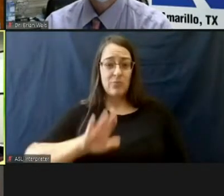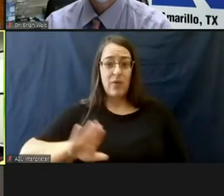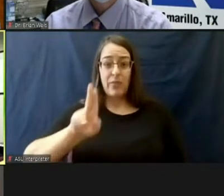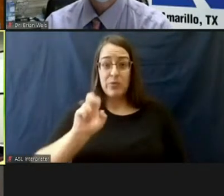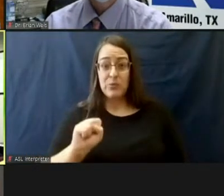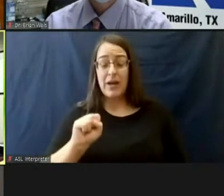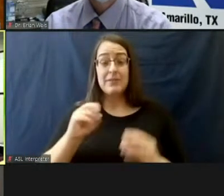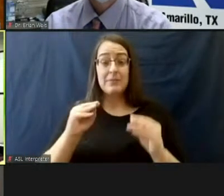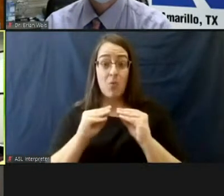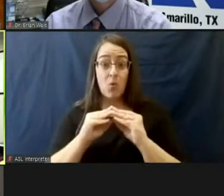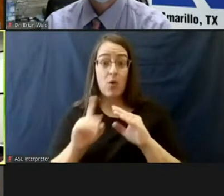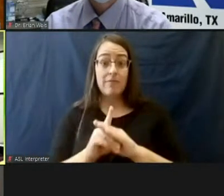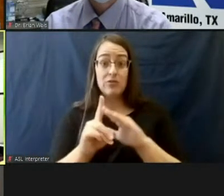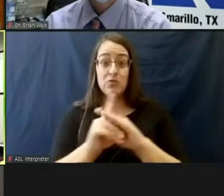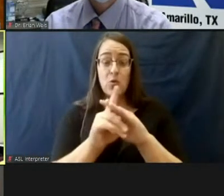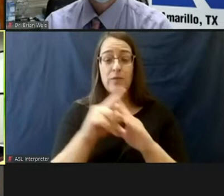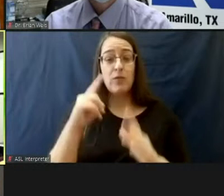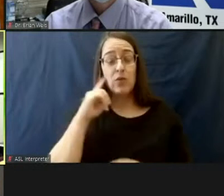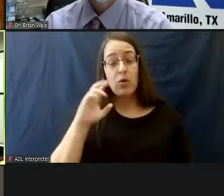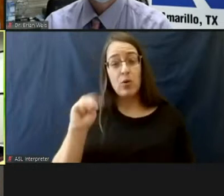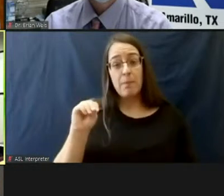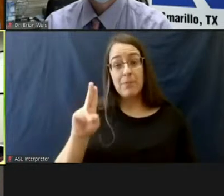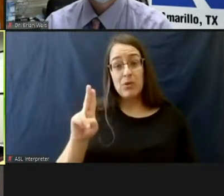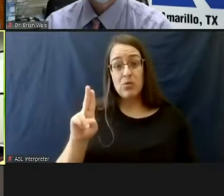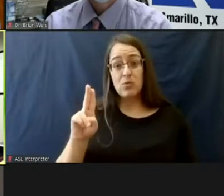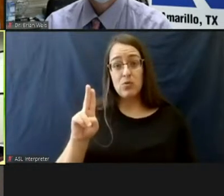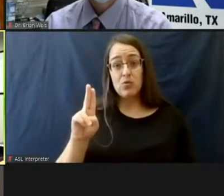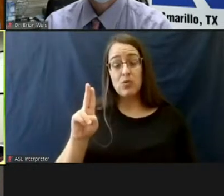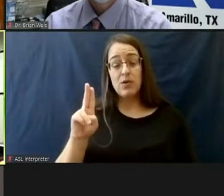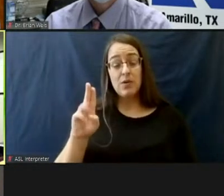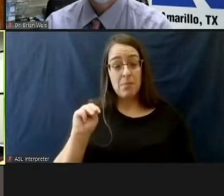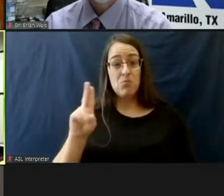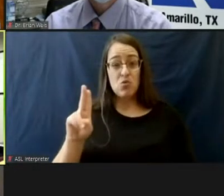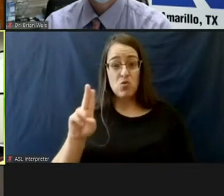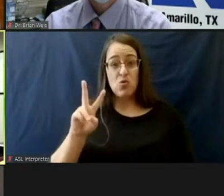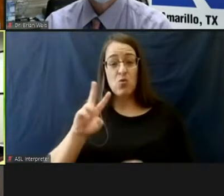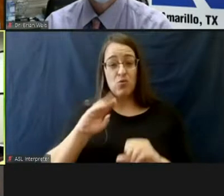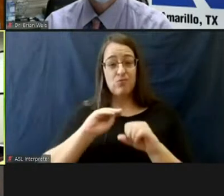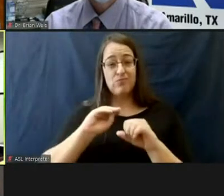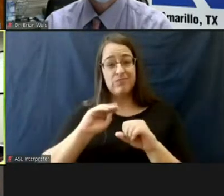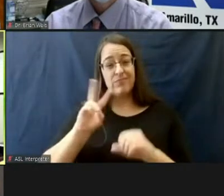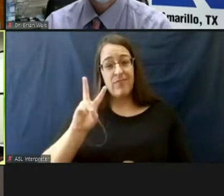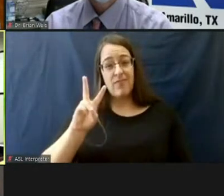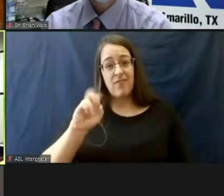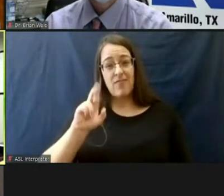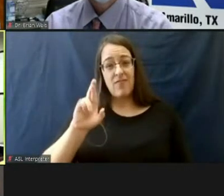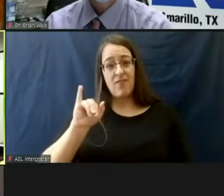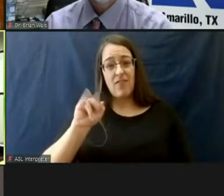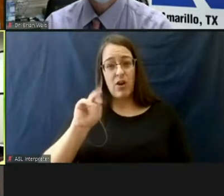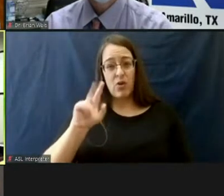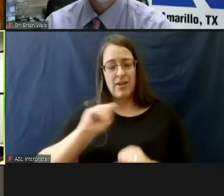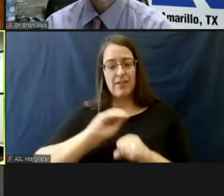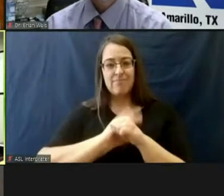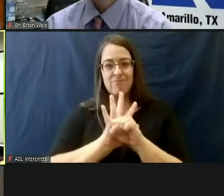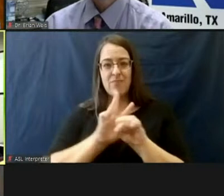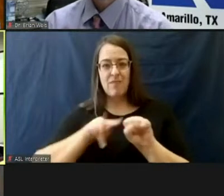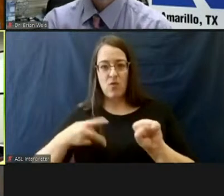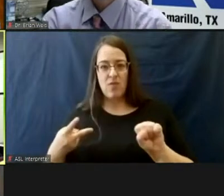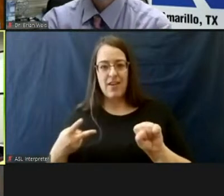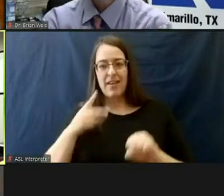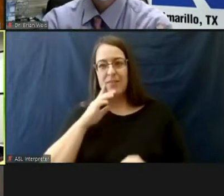It's MU. There are now, I think, somewhere around 25 to 2,700 cases in the United